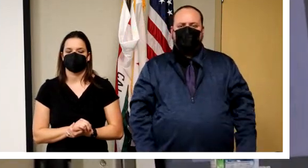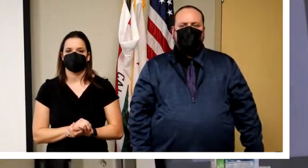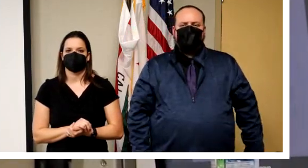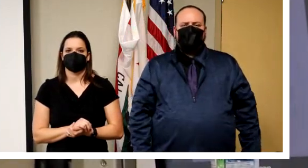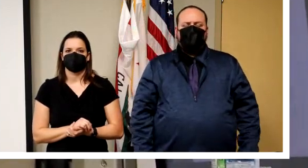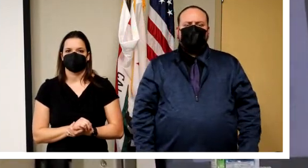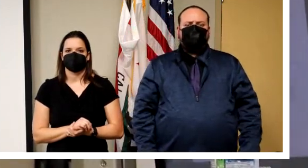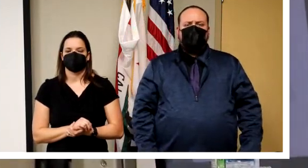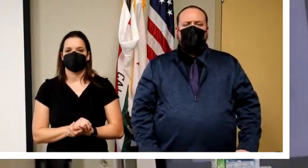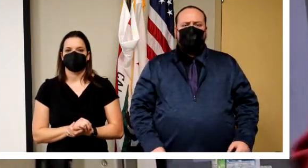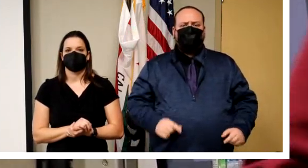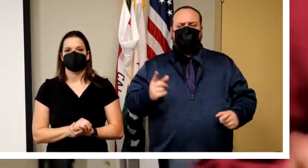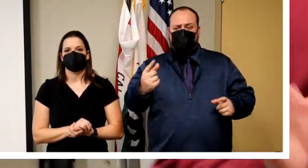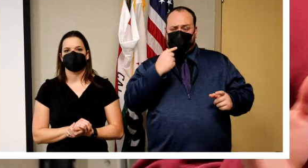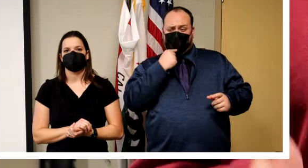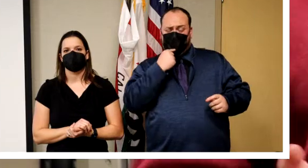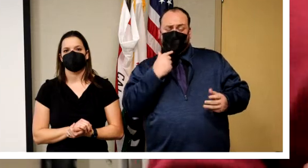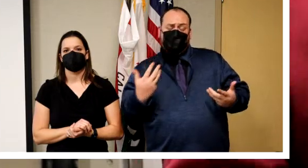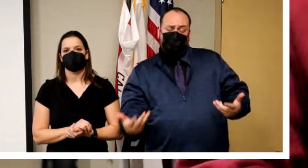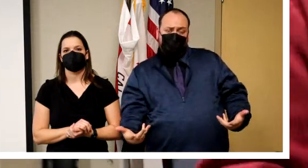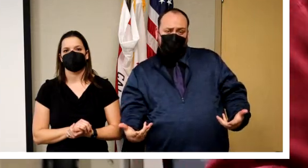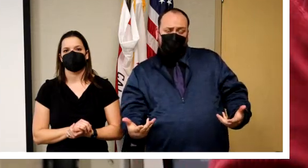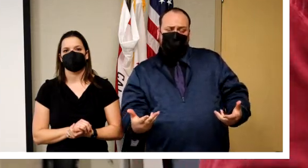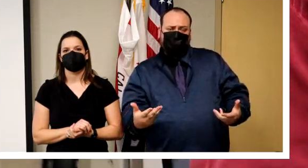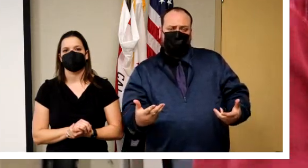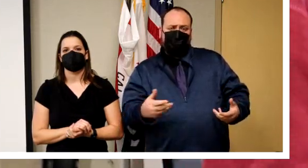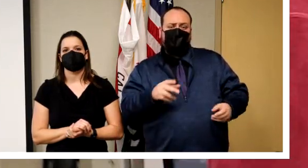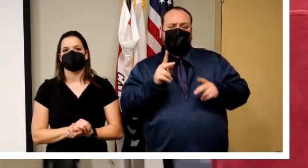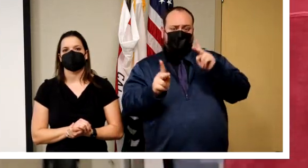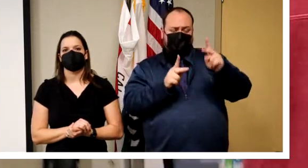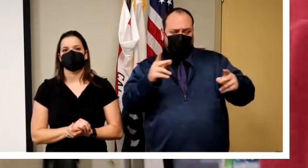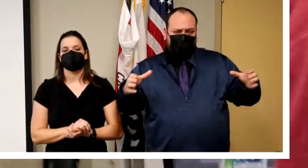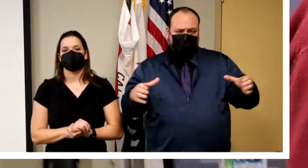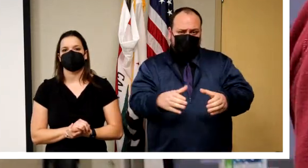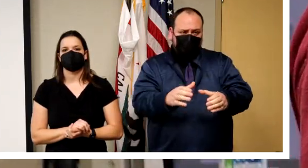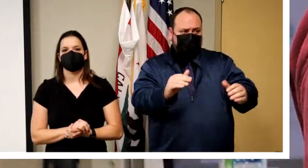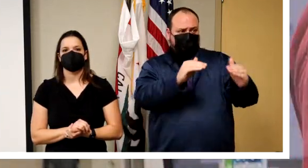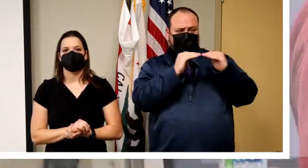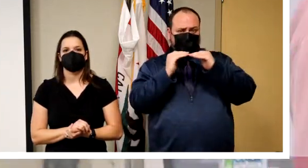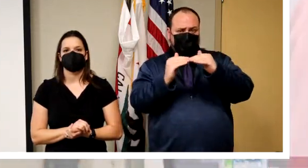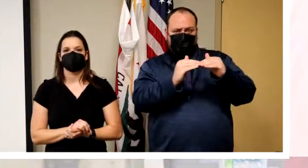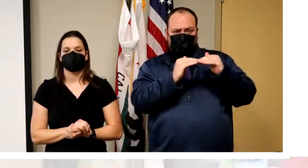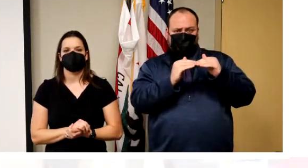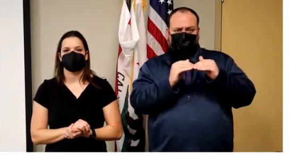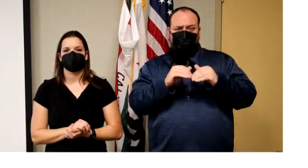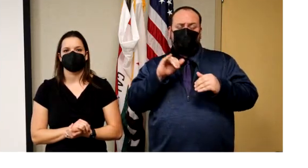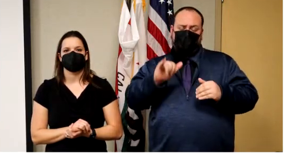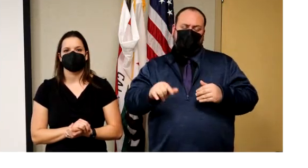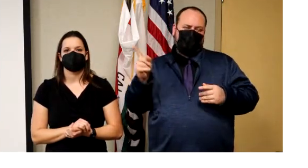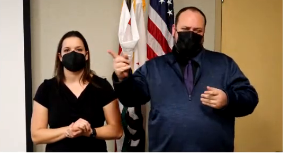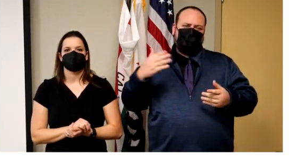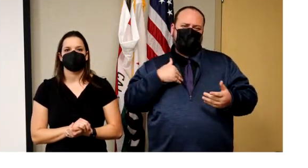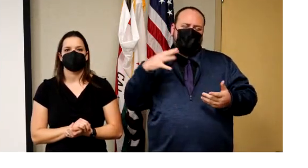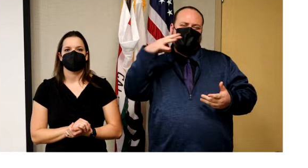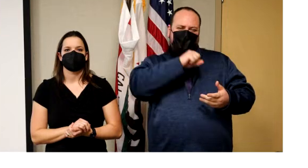So population equality, this is my hypothetical example of a state,